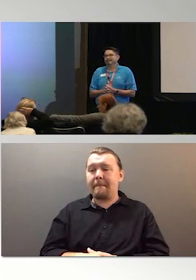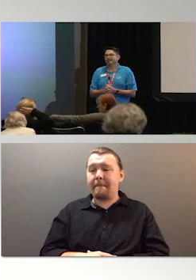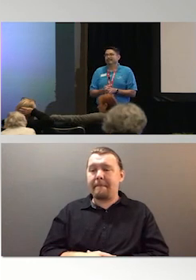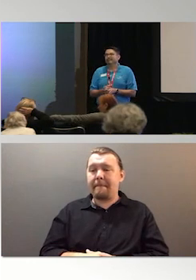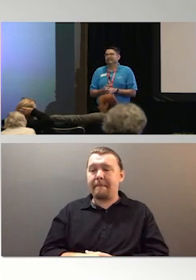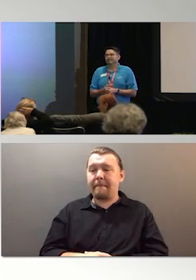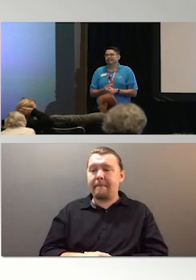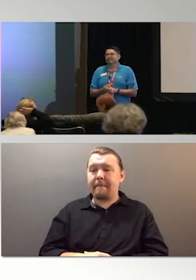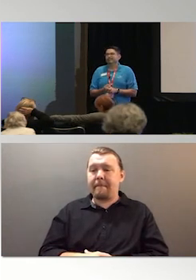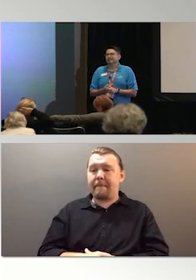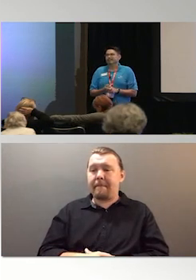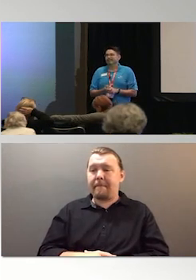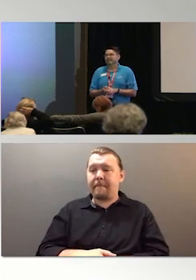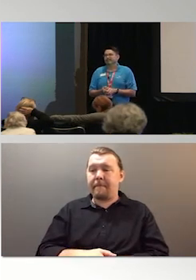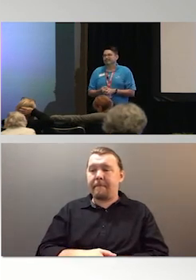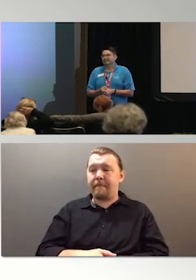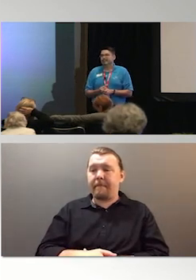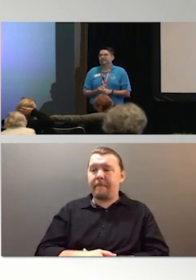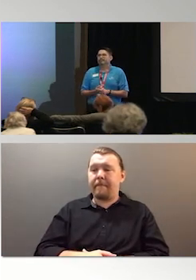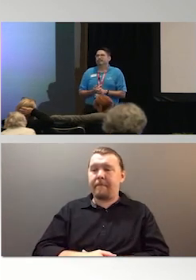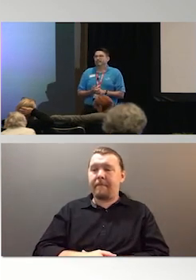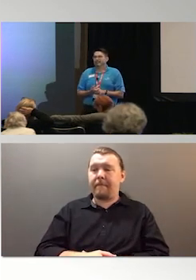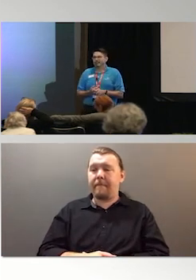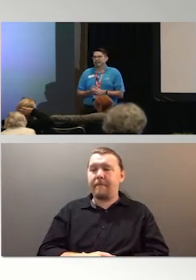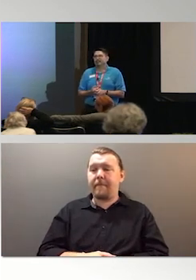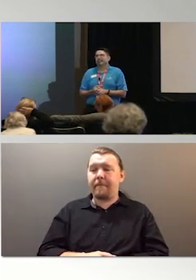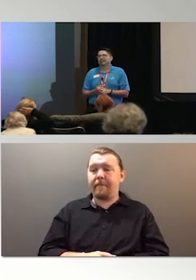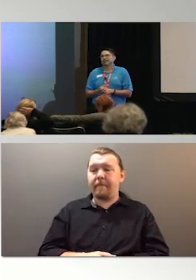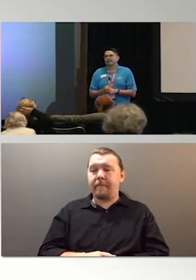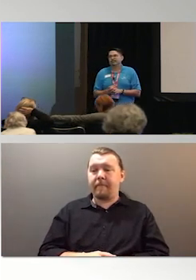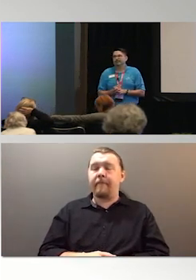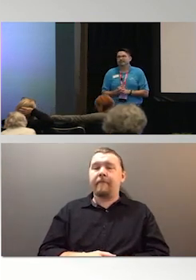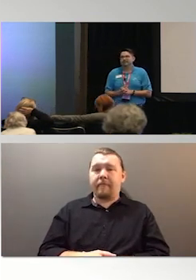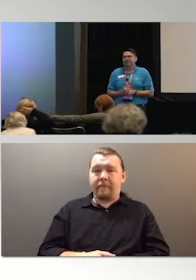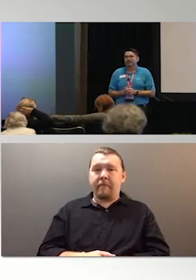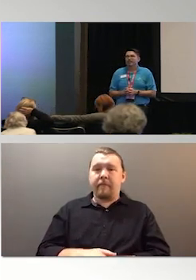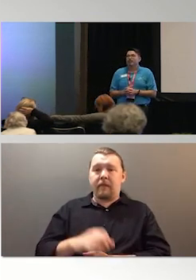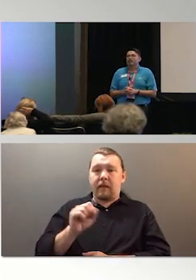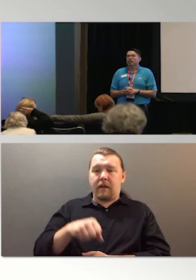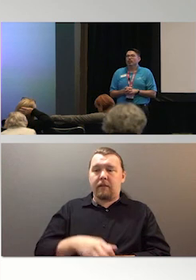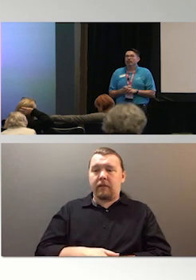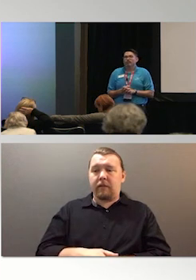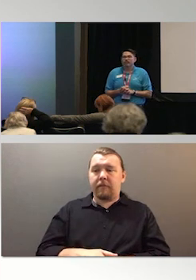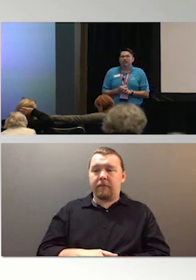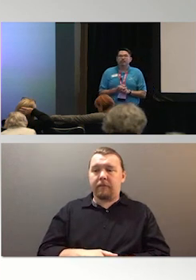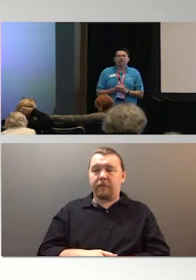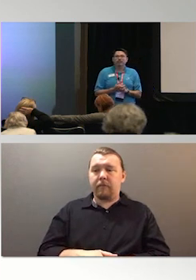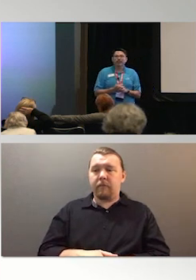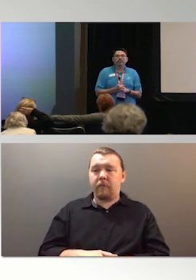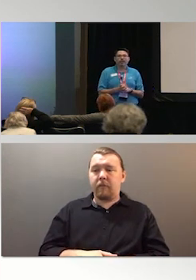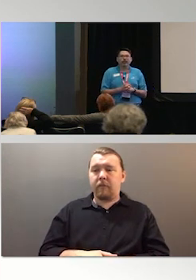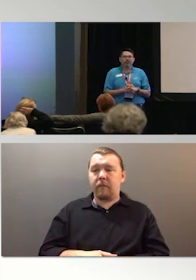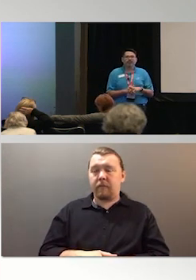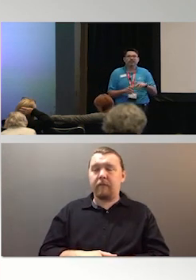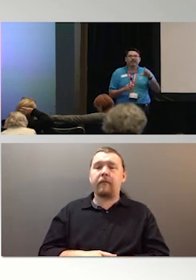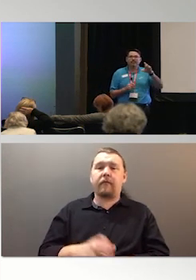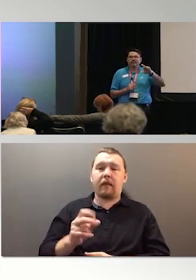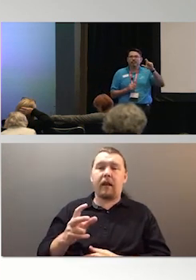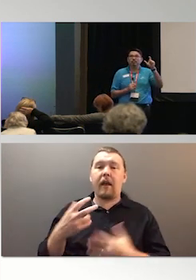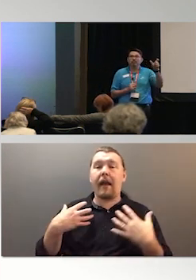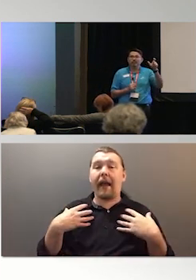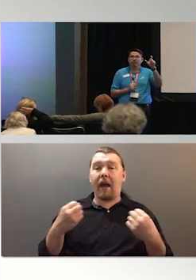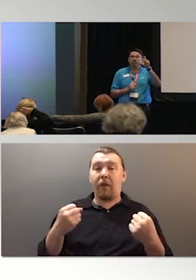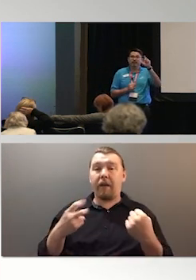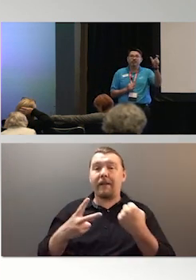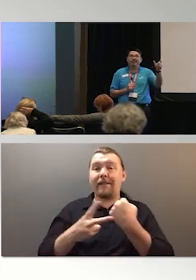money directly before taxes. We don't pay taxes. Yes. What about able account? So so health savings accounts, that's